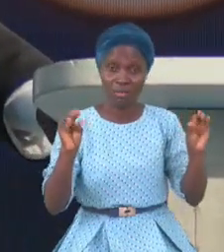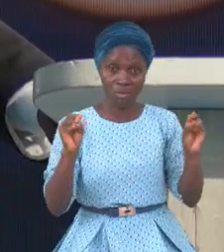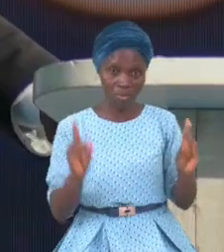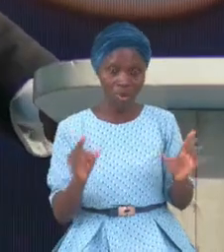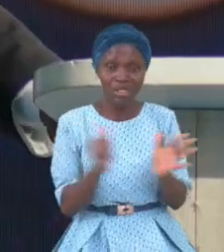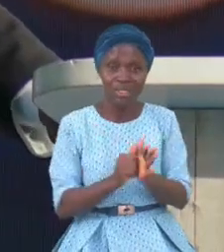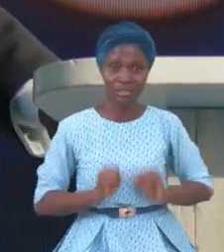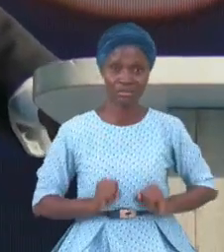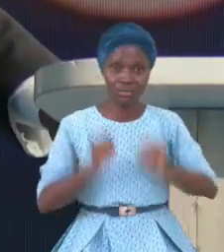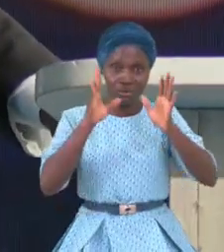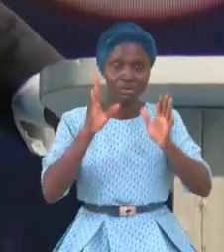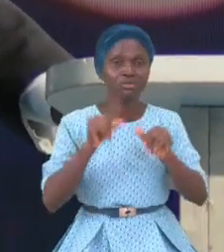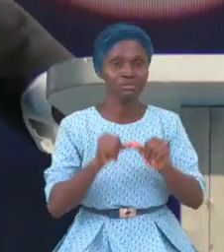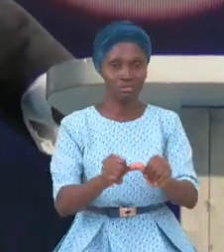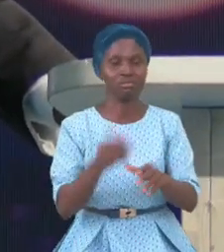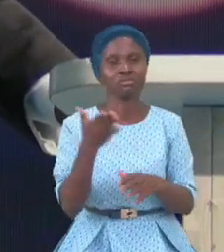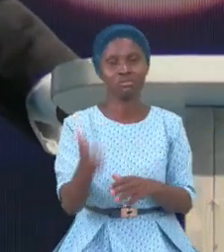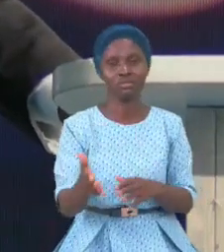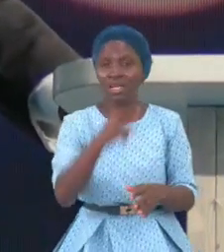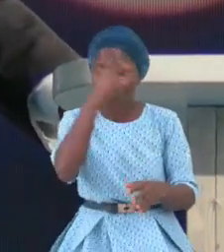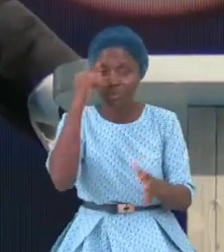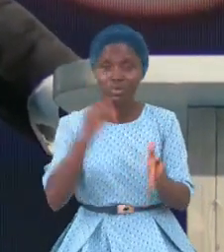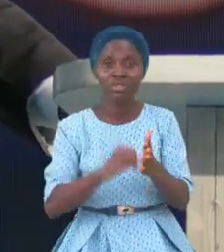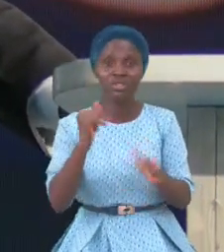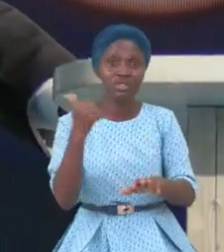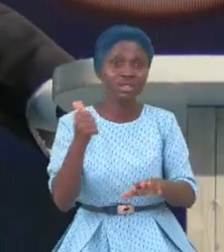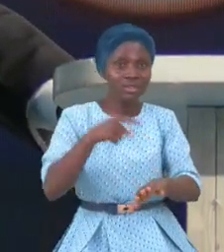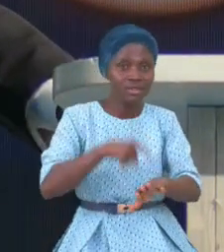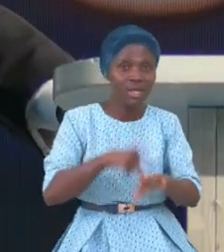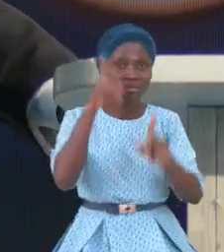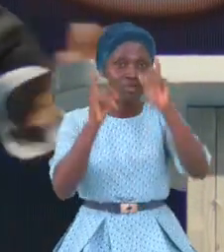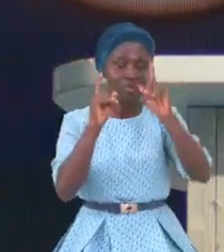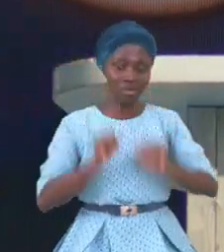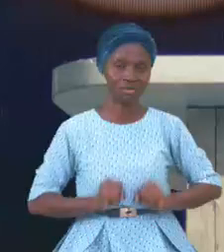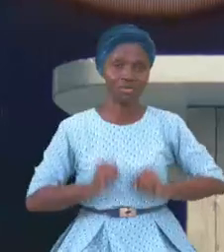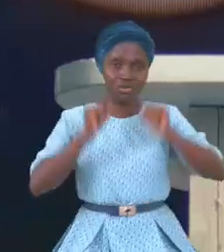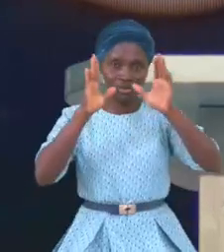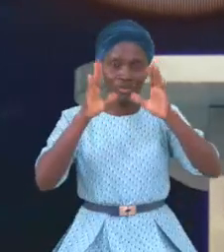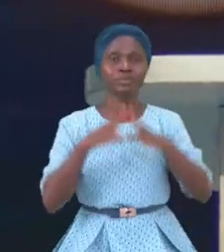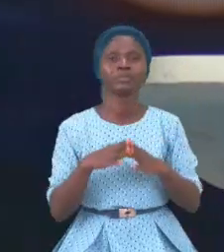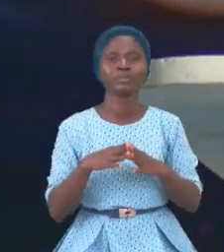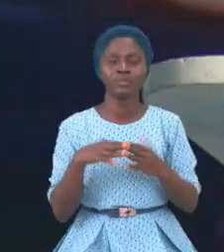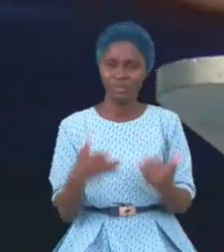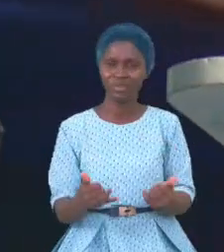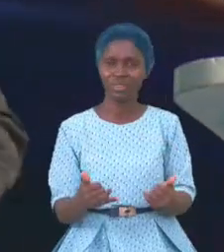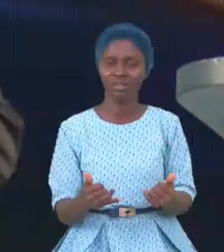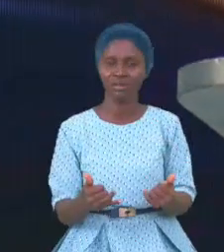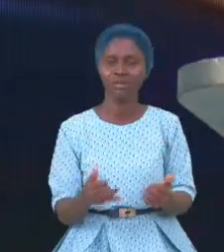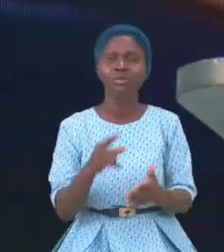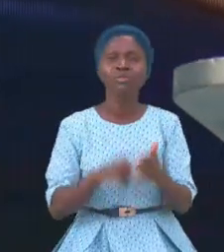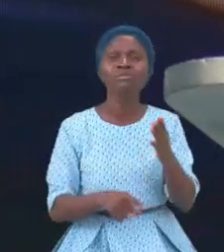there, because it is time-tested consecration. Now, what do we call